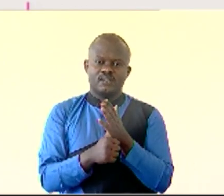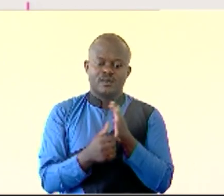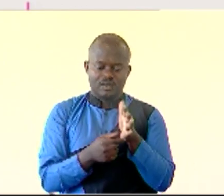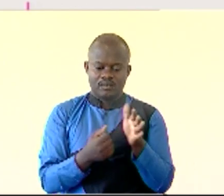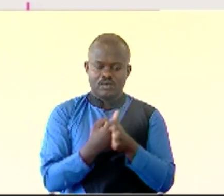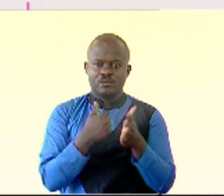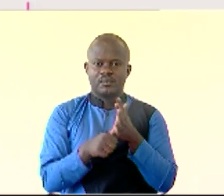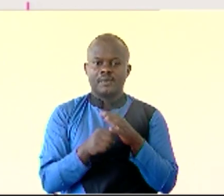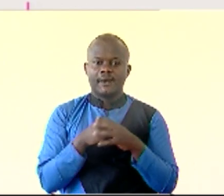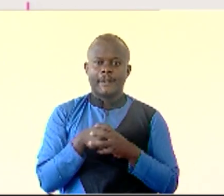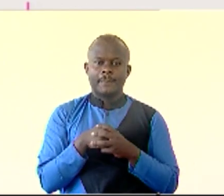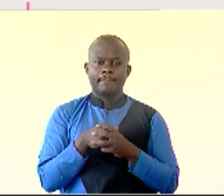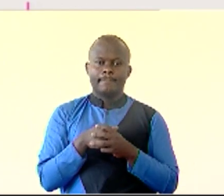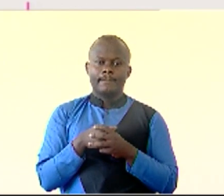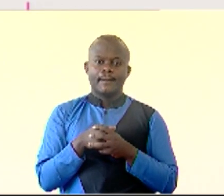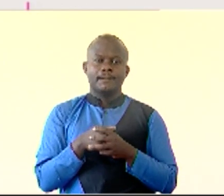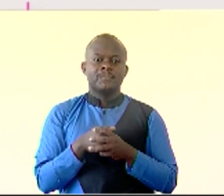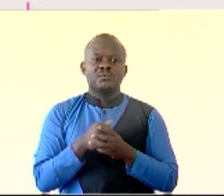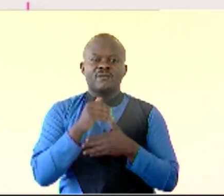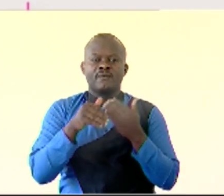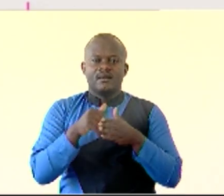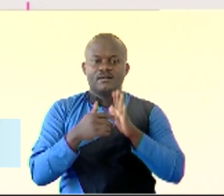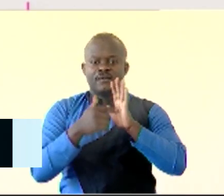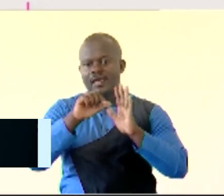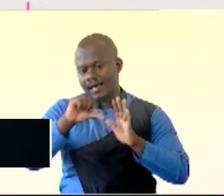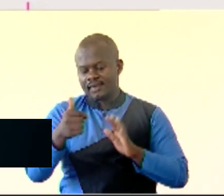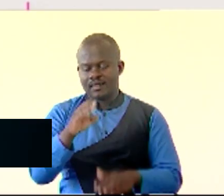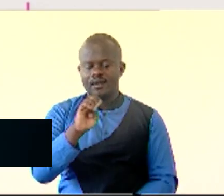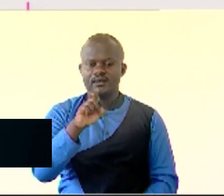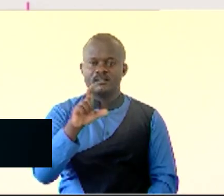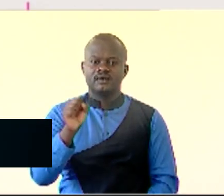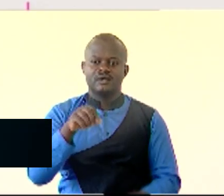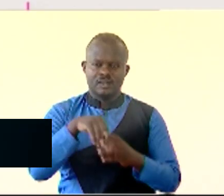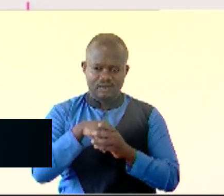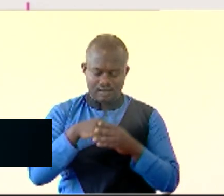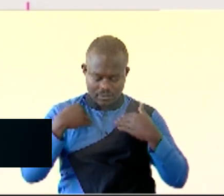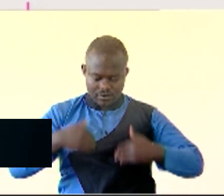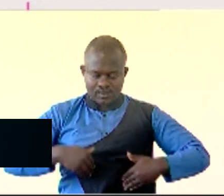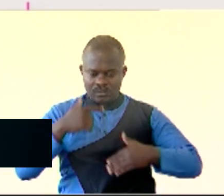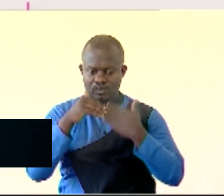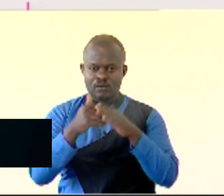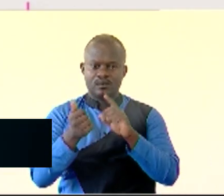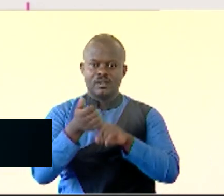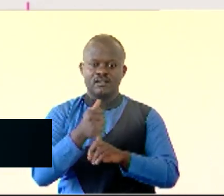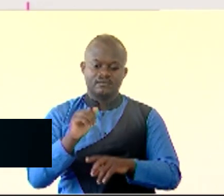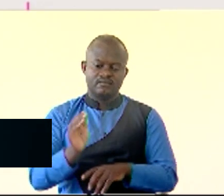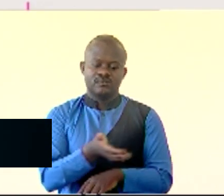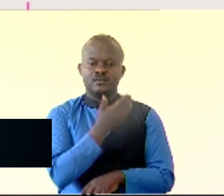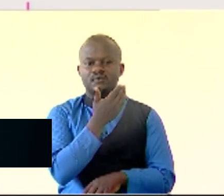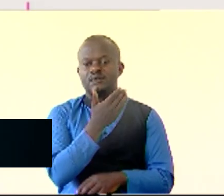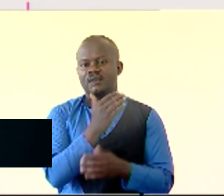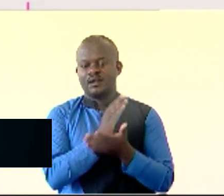signals the production of other cells of immune system to get rid, to invade the microorganism